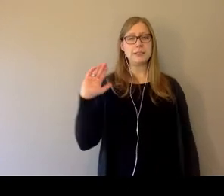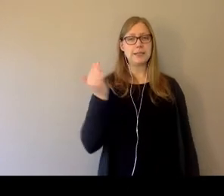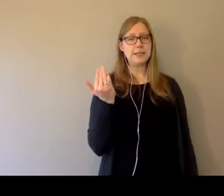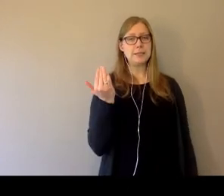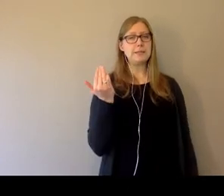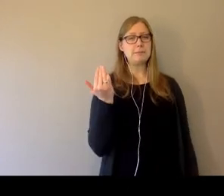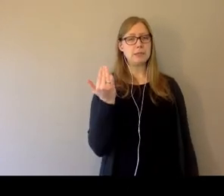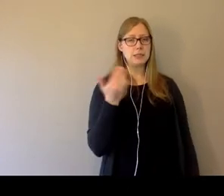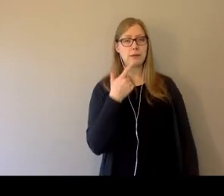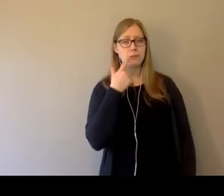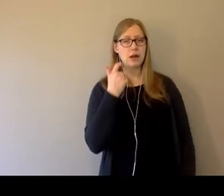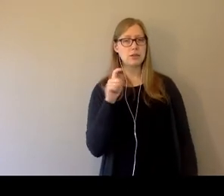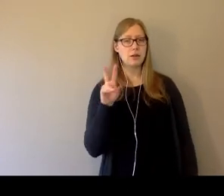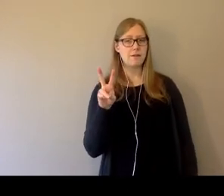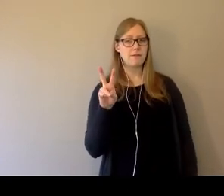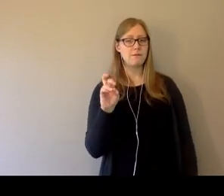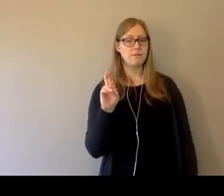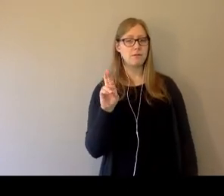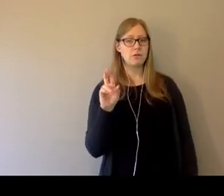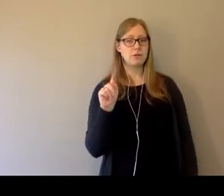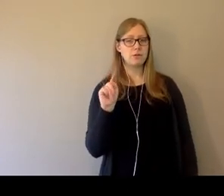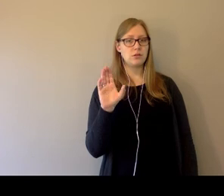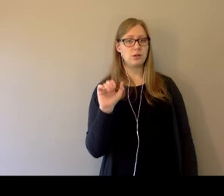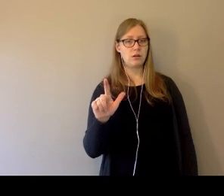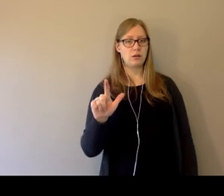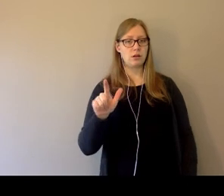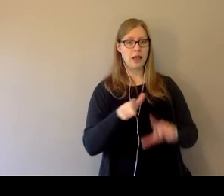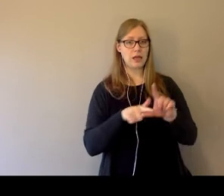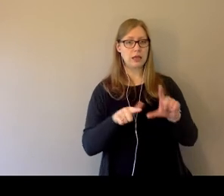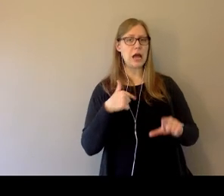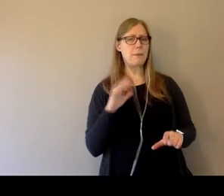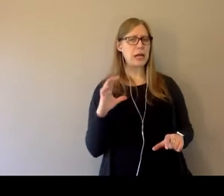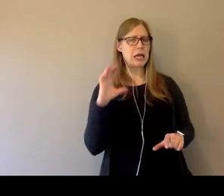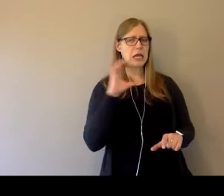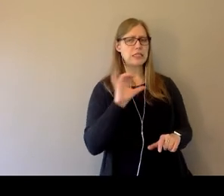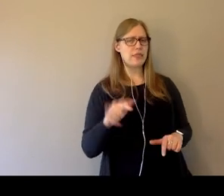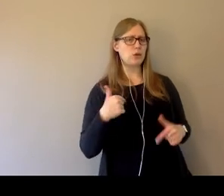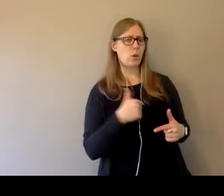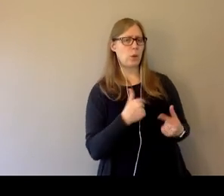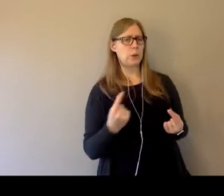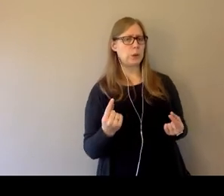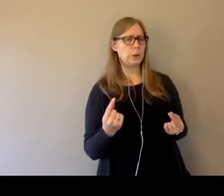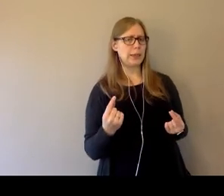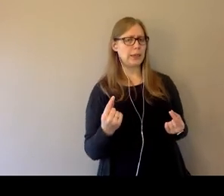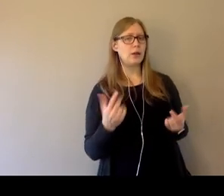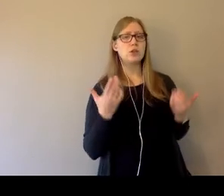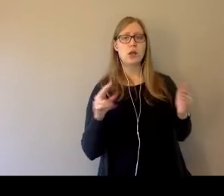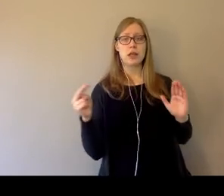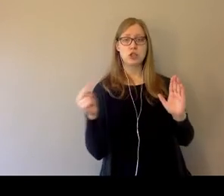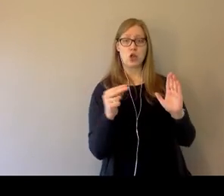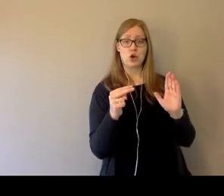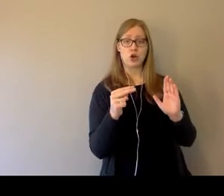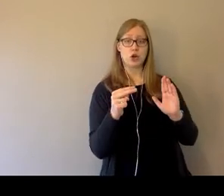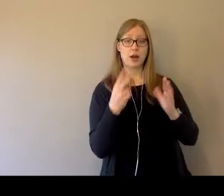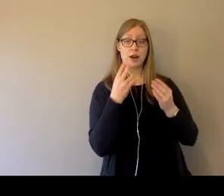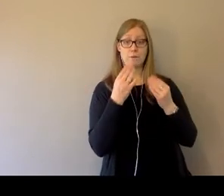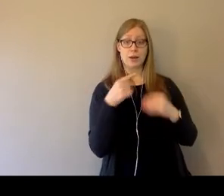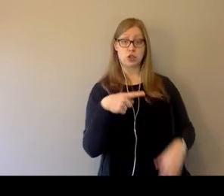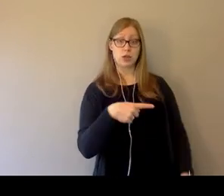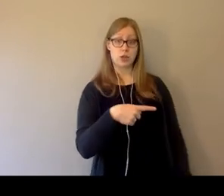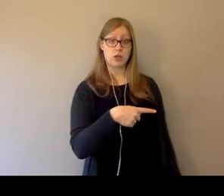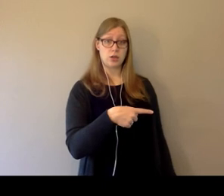vertical angles. I'm guessing that's the first thing we're going to do. So let's look at the information they gave us,